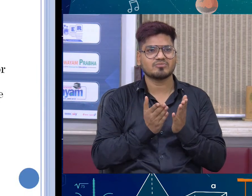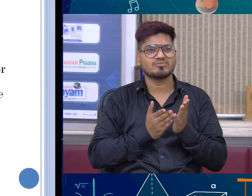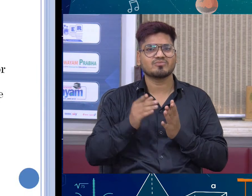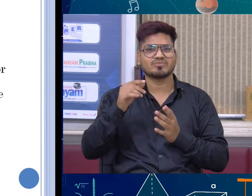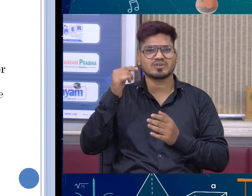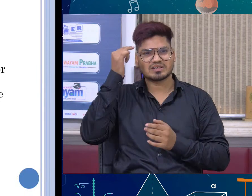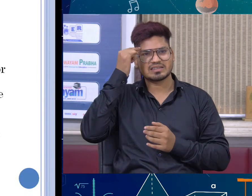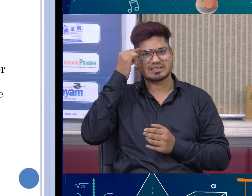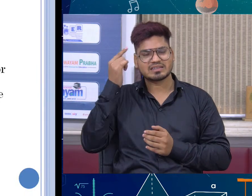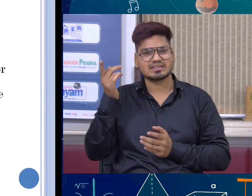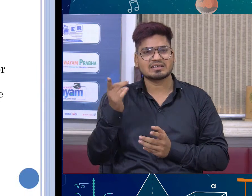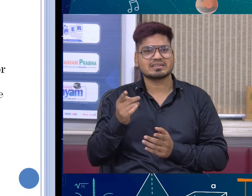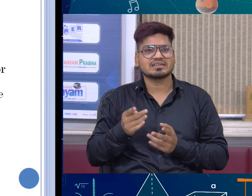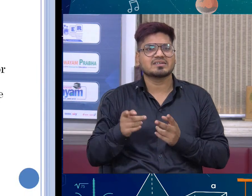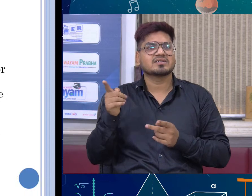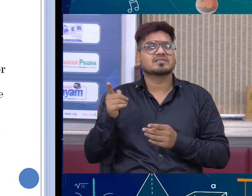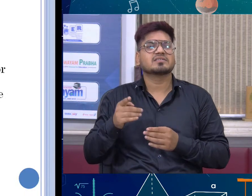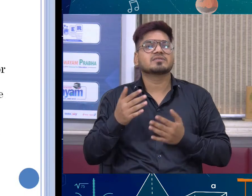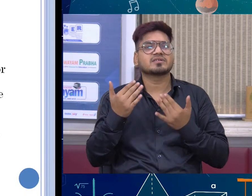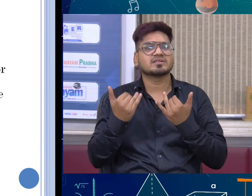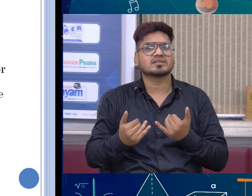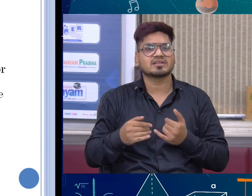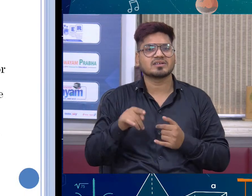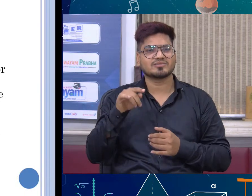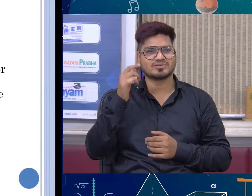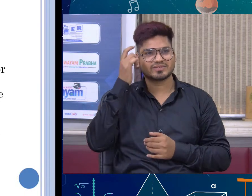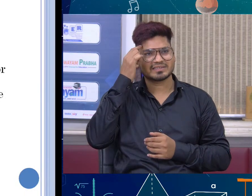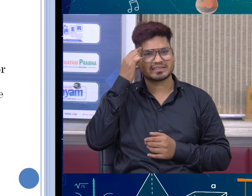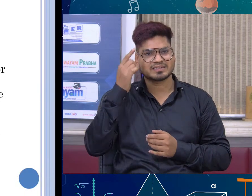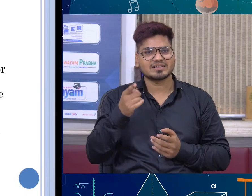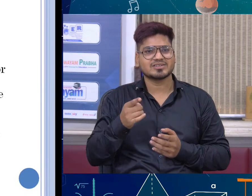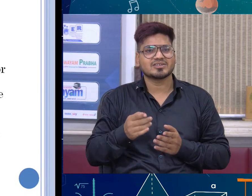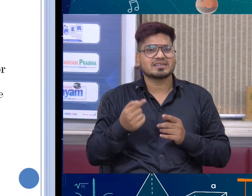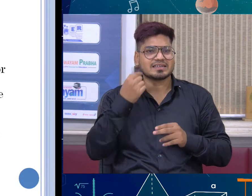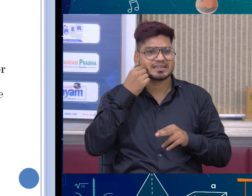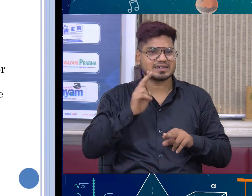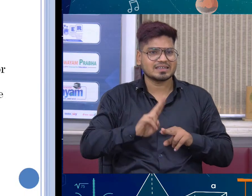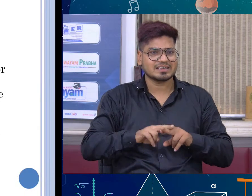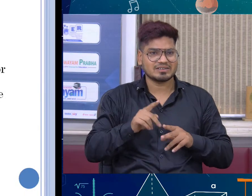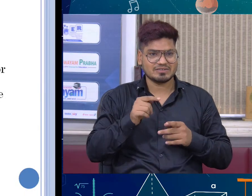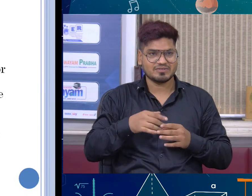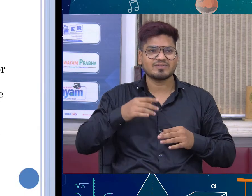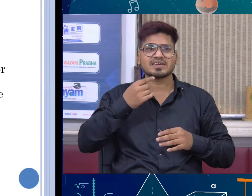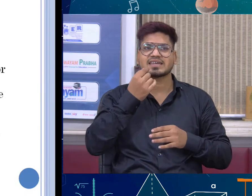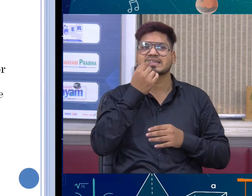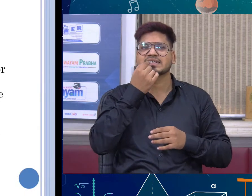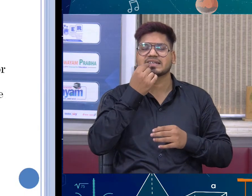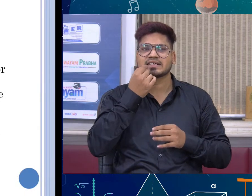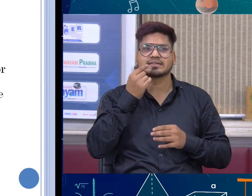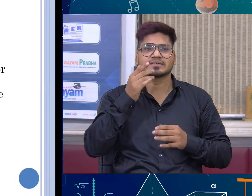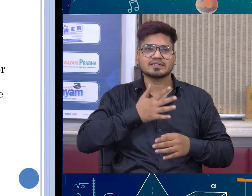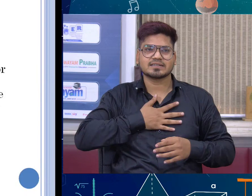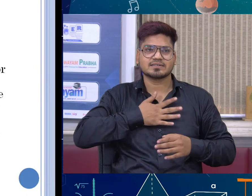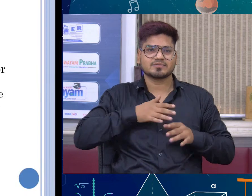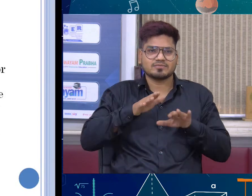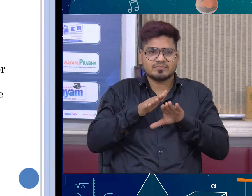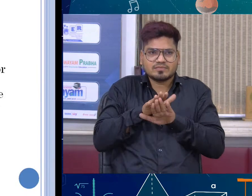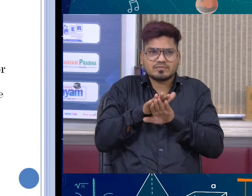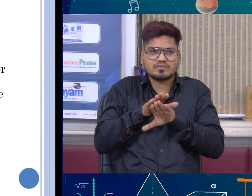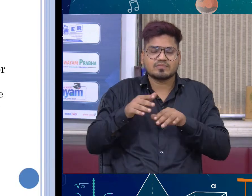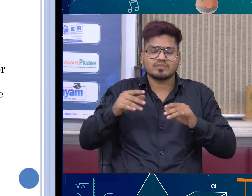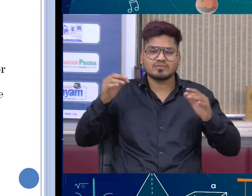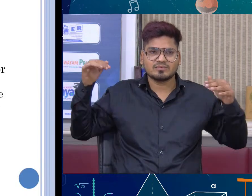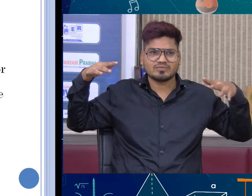farmers get disappointed. Now he thinks he's going to the sadness. He's thinking what I'll do